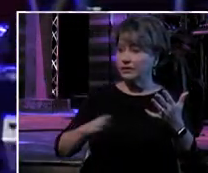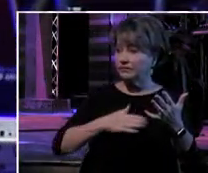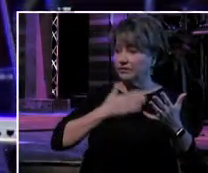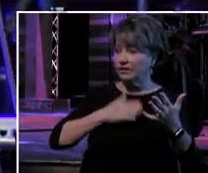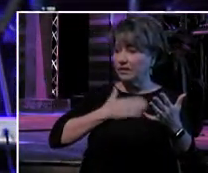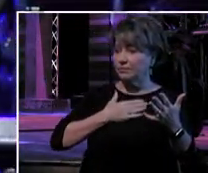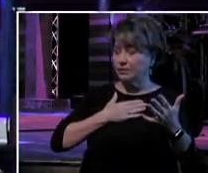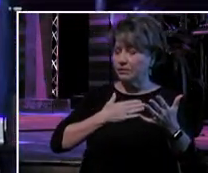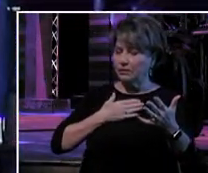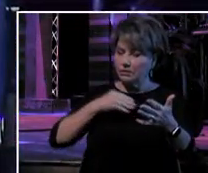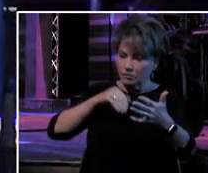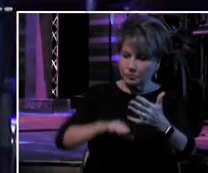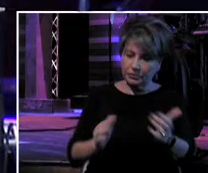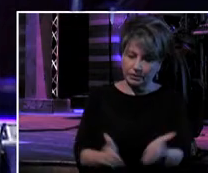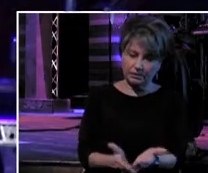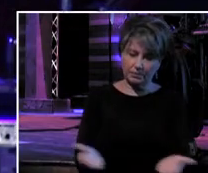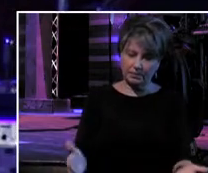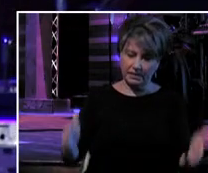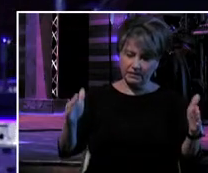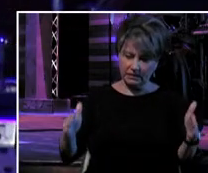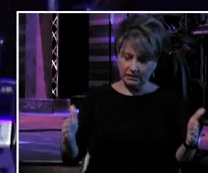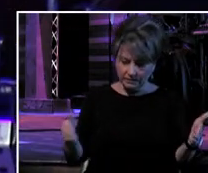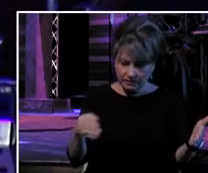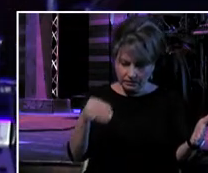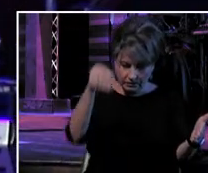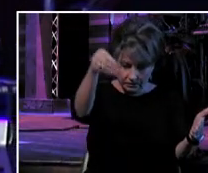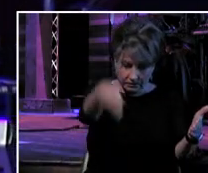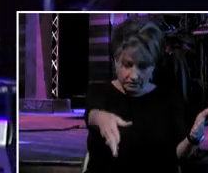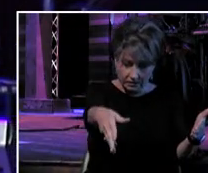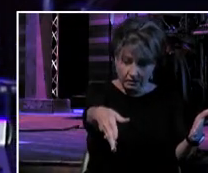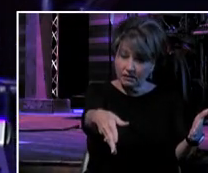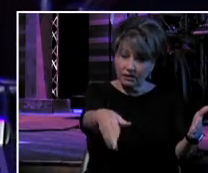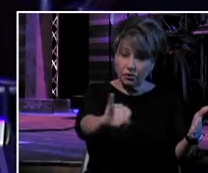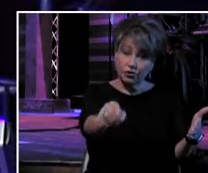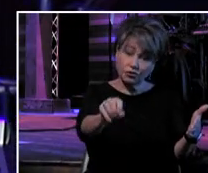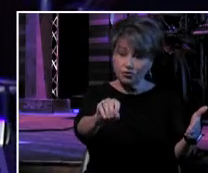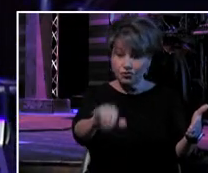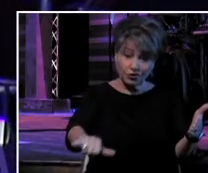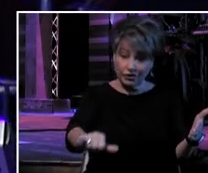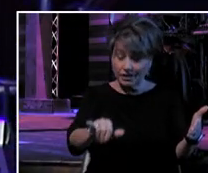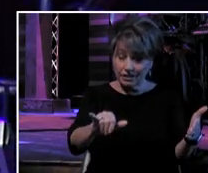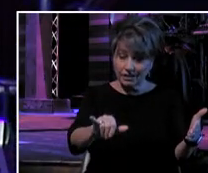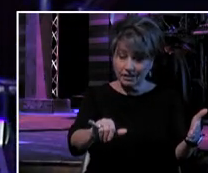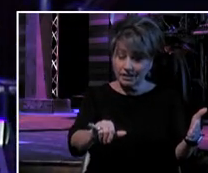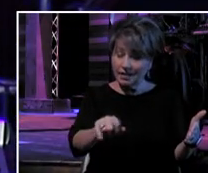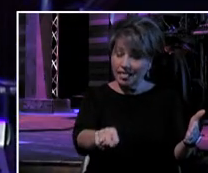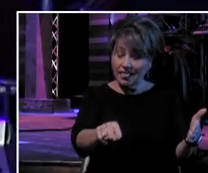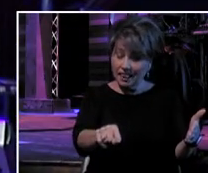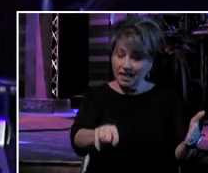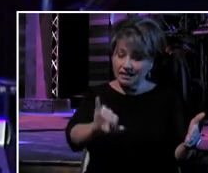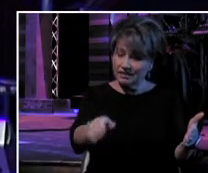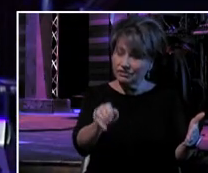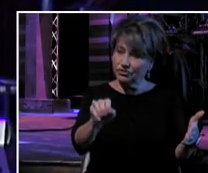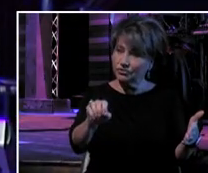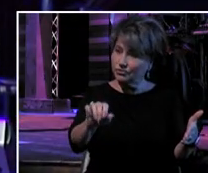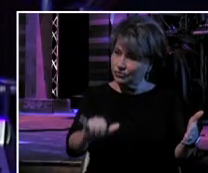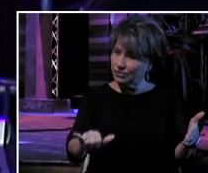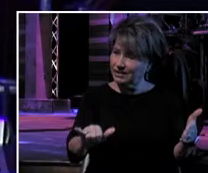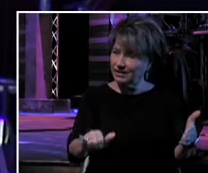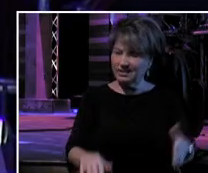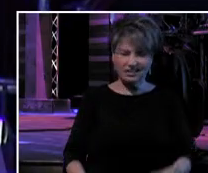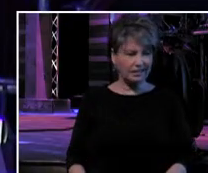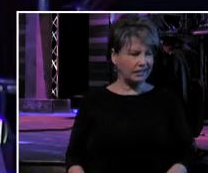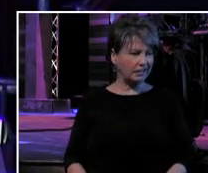into the cart, something inside of us goes, joy. Isn't that crazy? It's just odd. This world